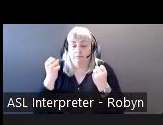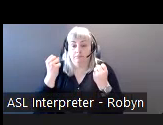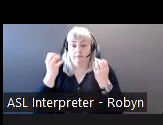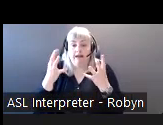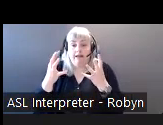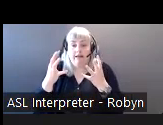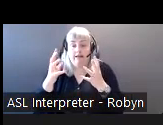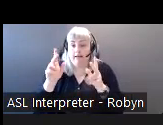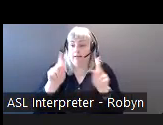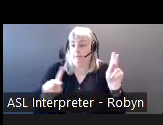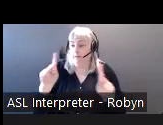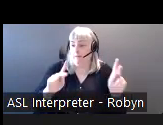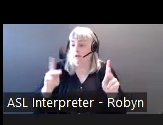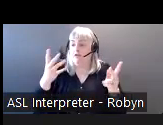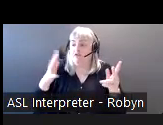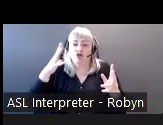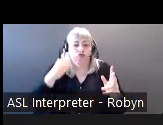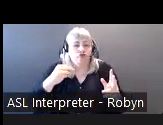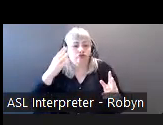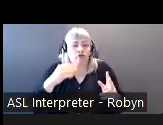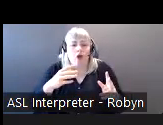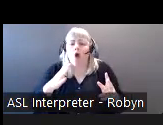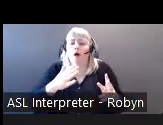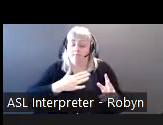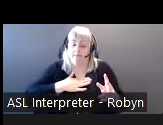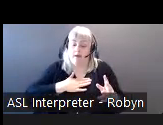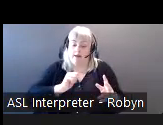the side as a way to survive.